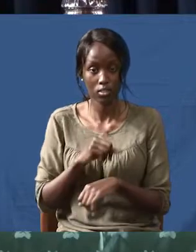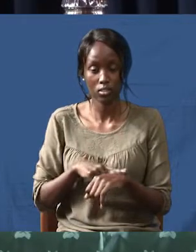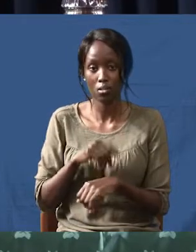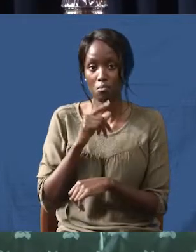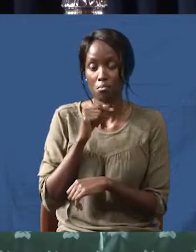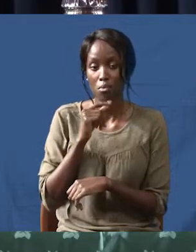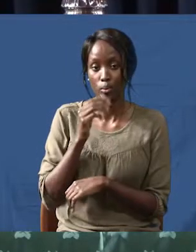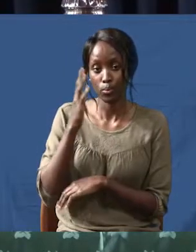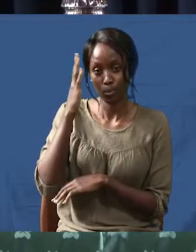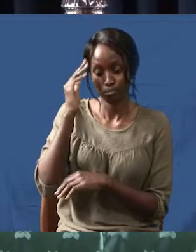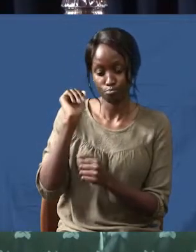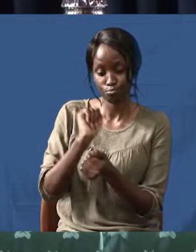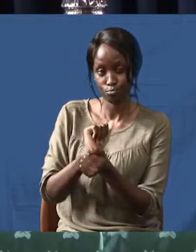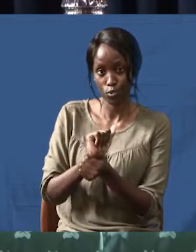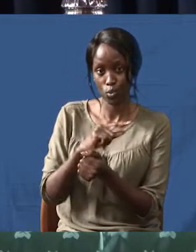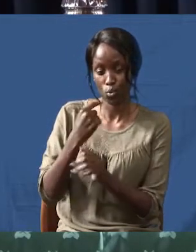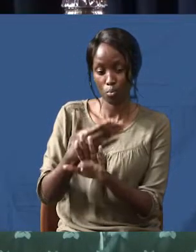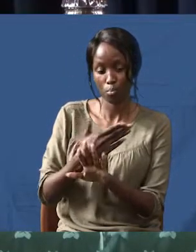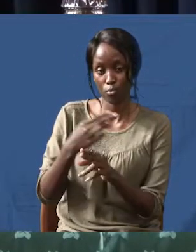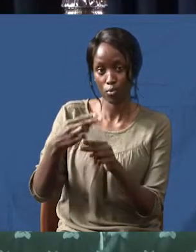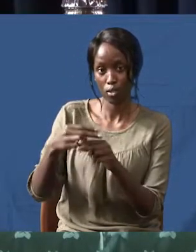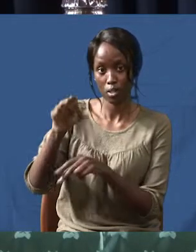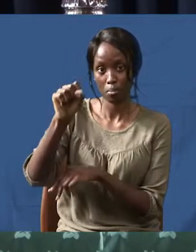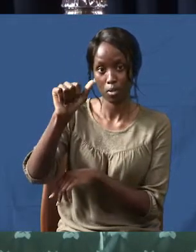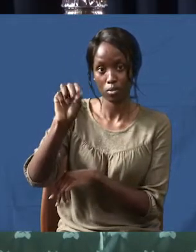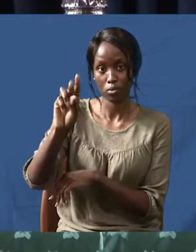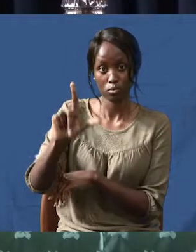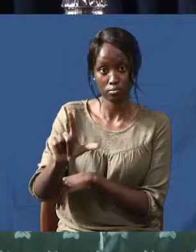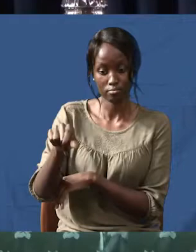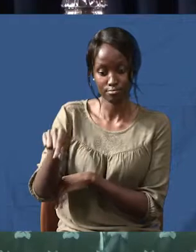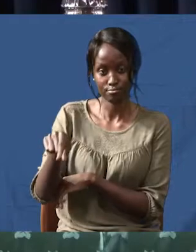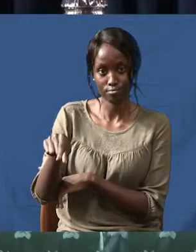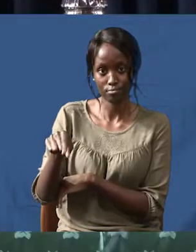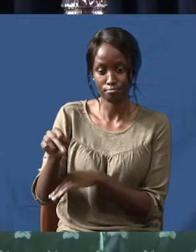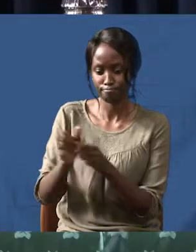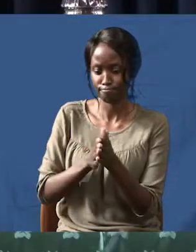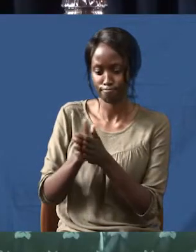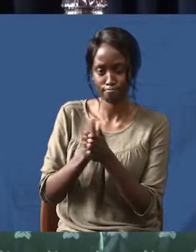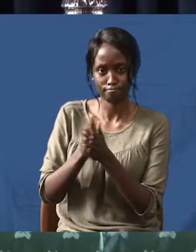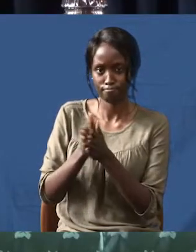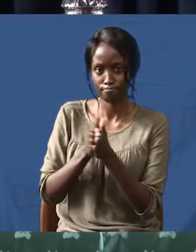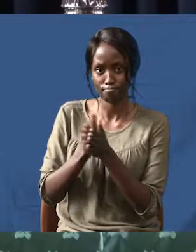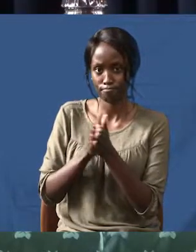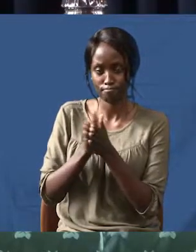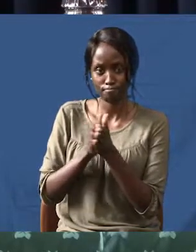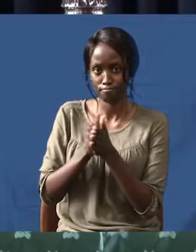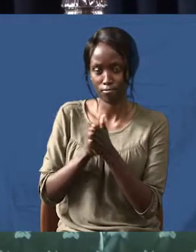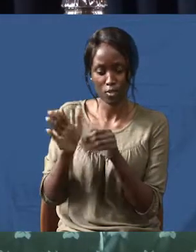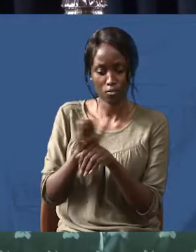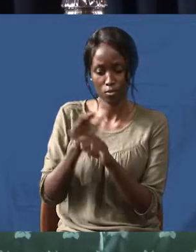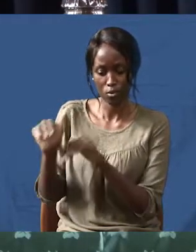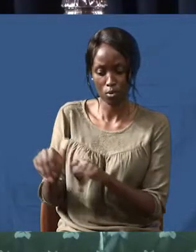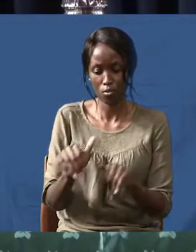then still known as Saul, had become a fervent follower of